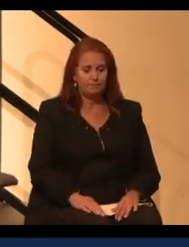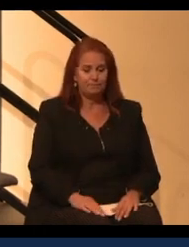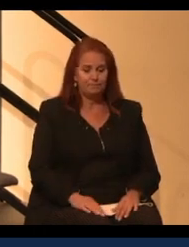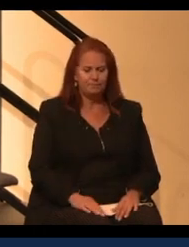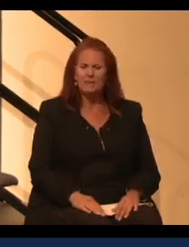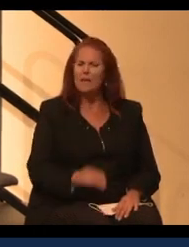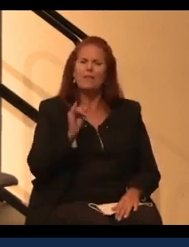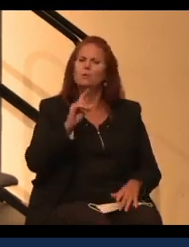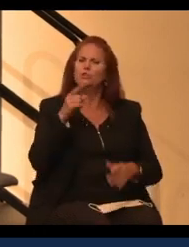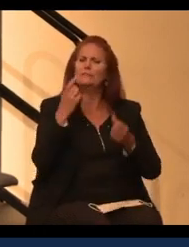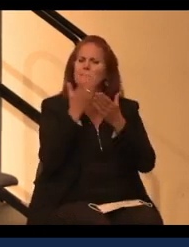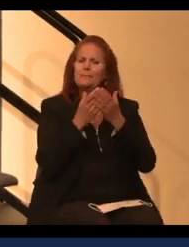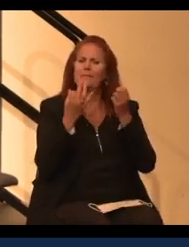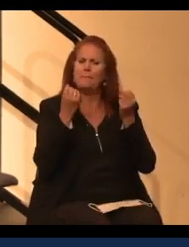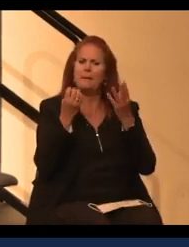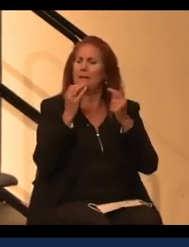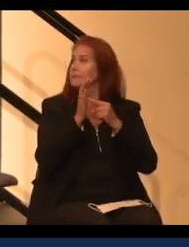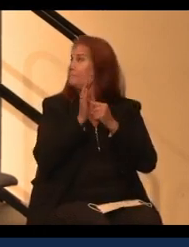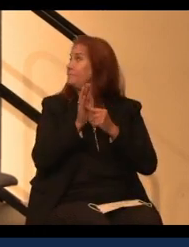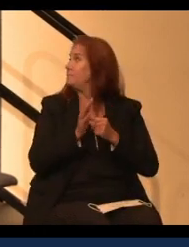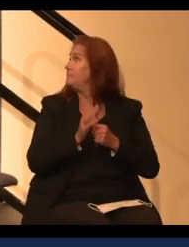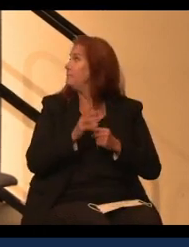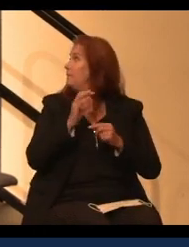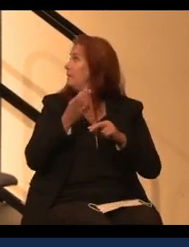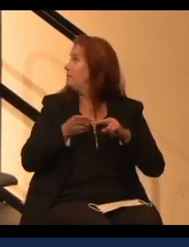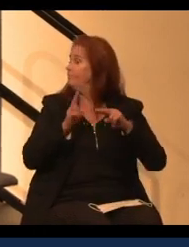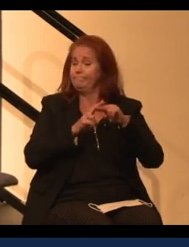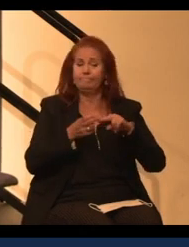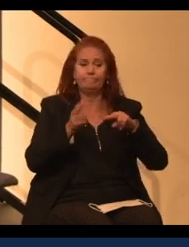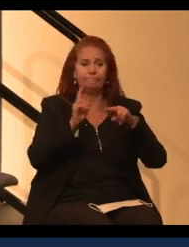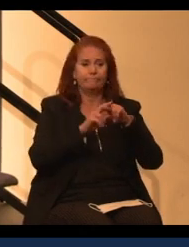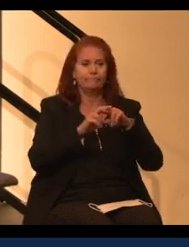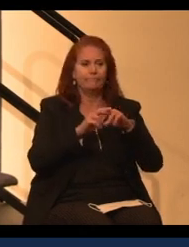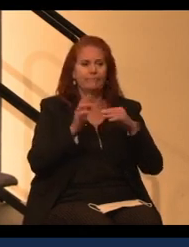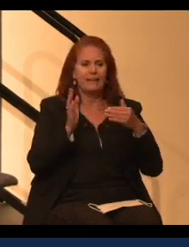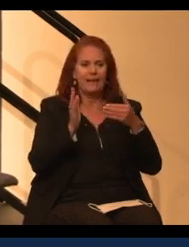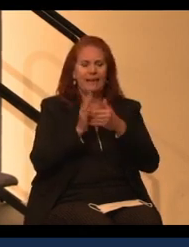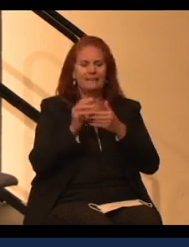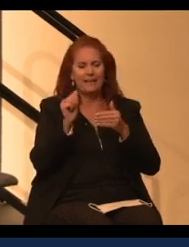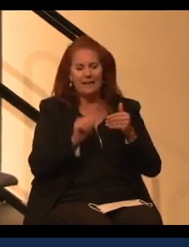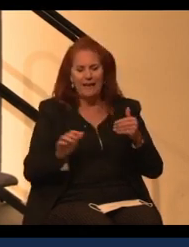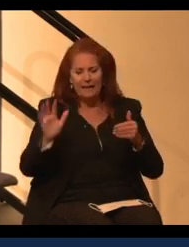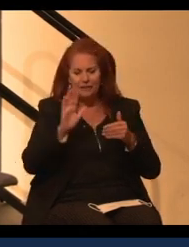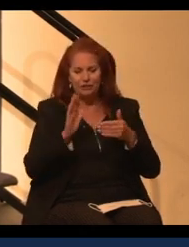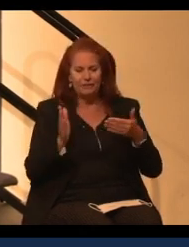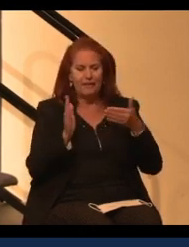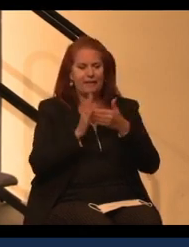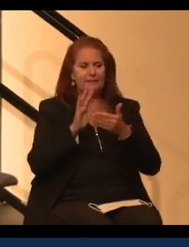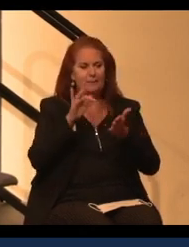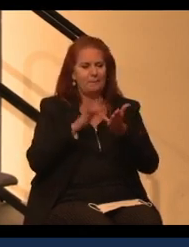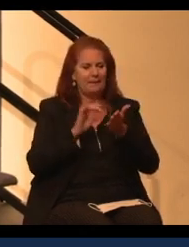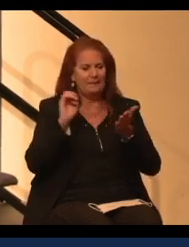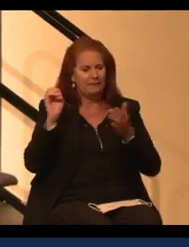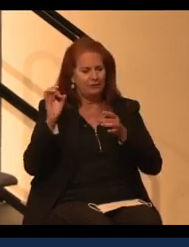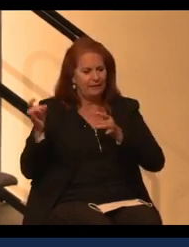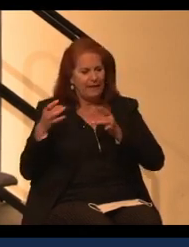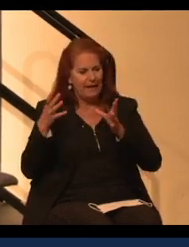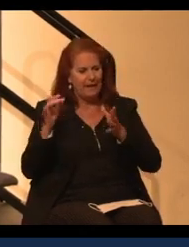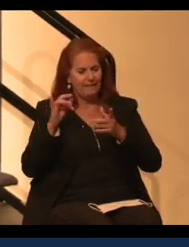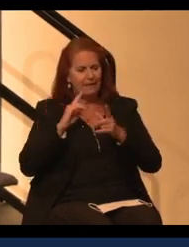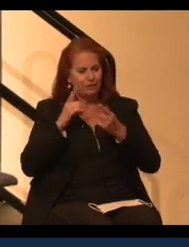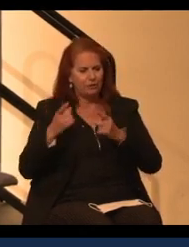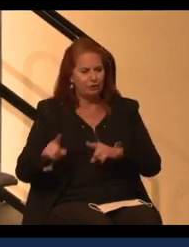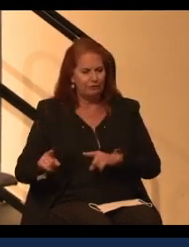And these are just some of the many examples about the increasing anti-Asian and anti-Middle Eastern hate that is